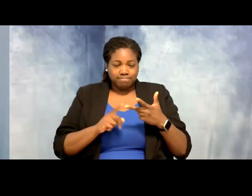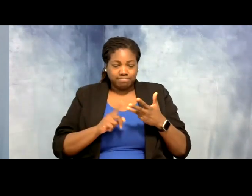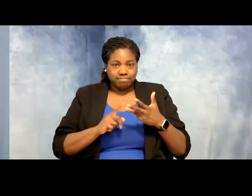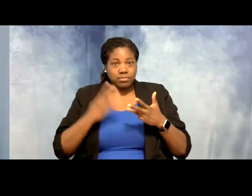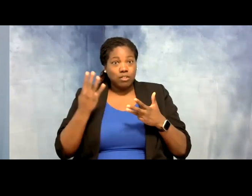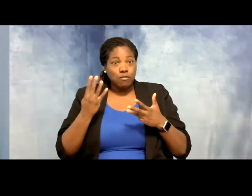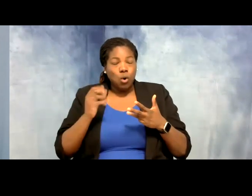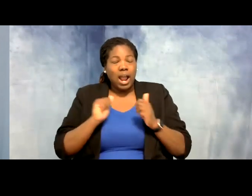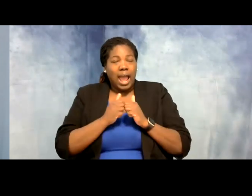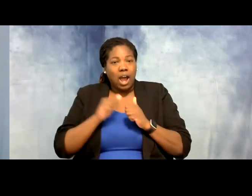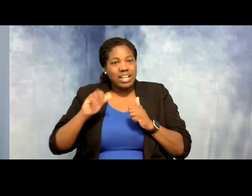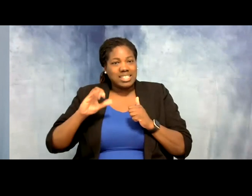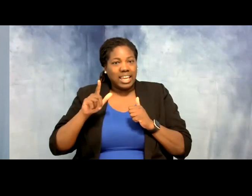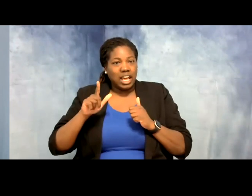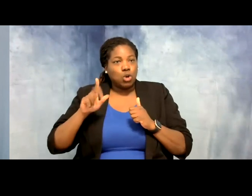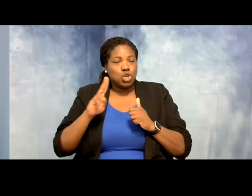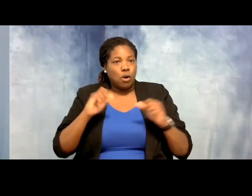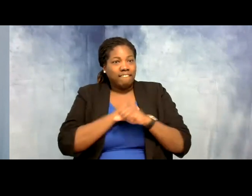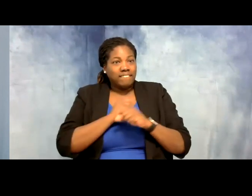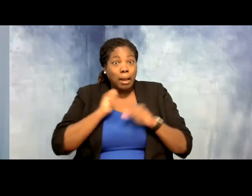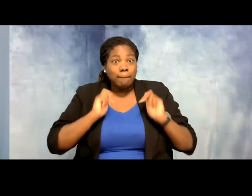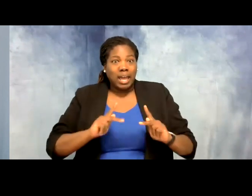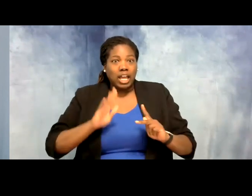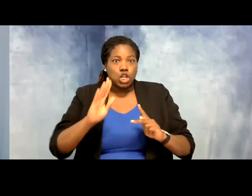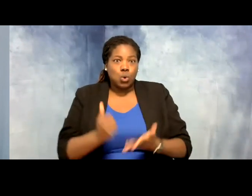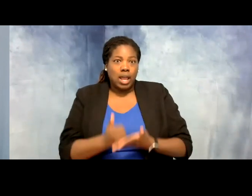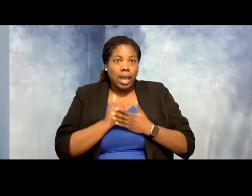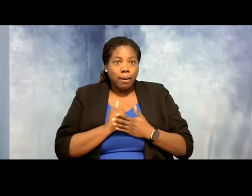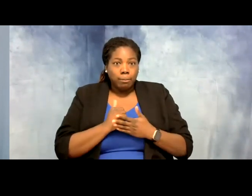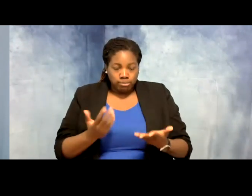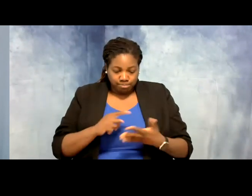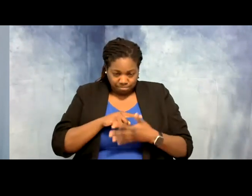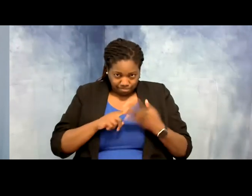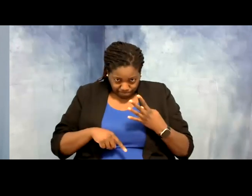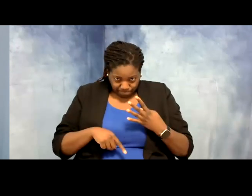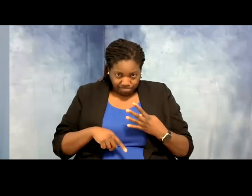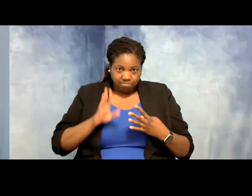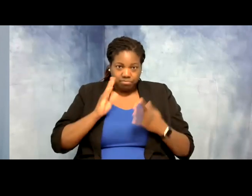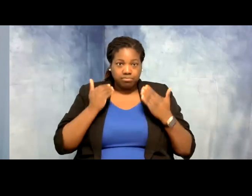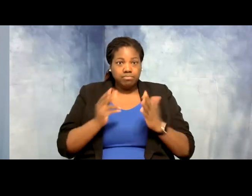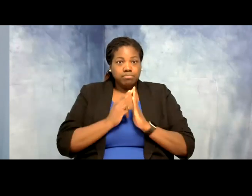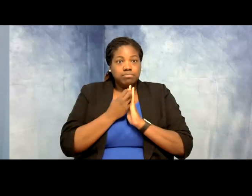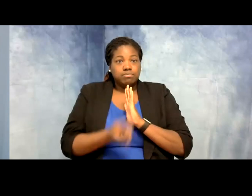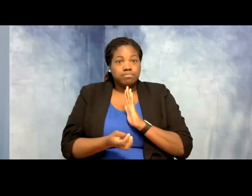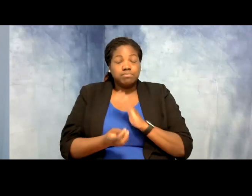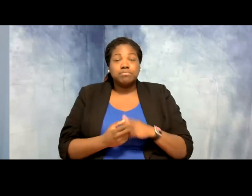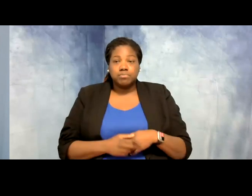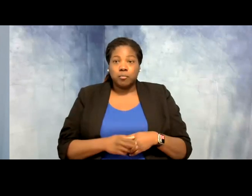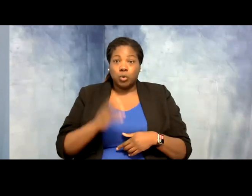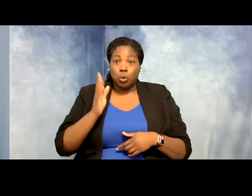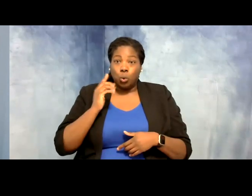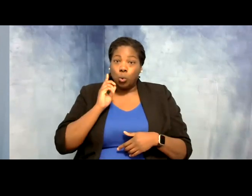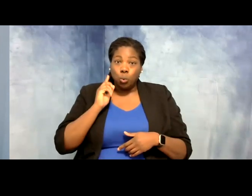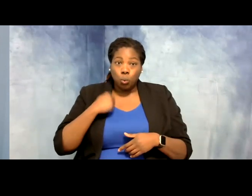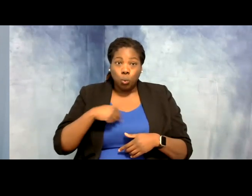is fighting back and where we could use your help. So let's dive right in. We are going to